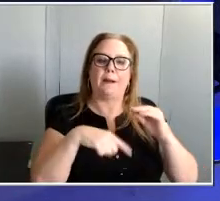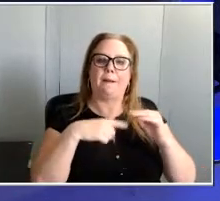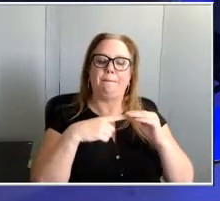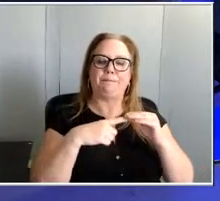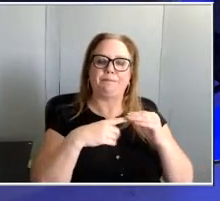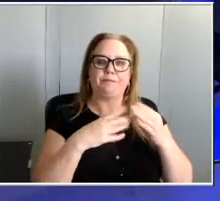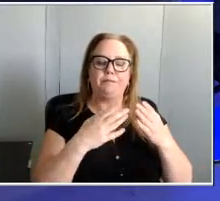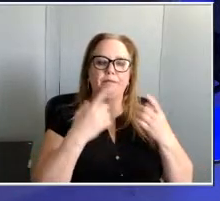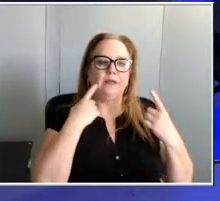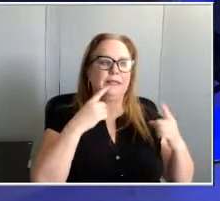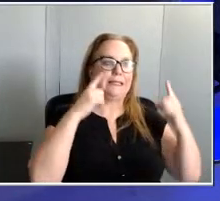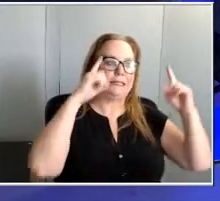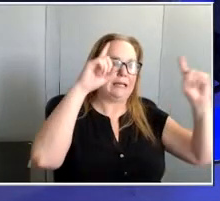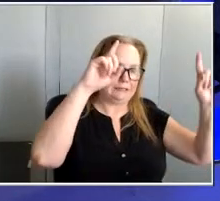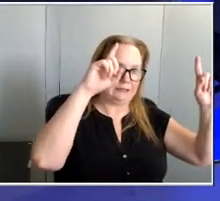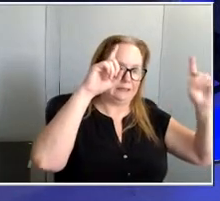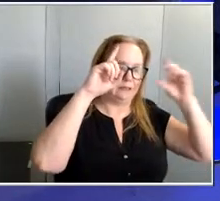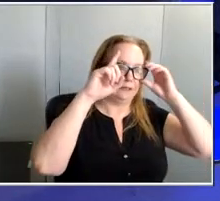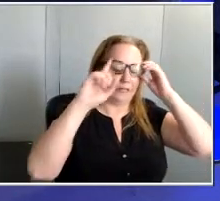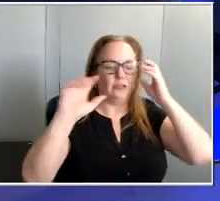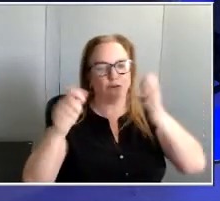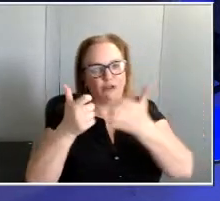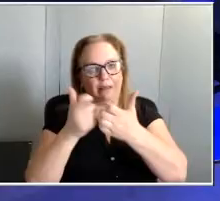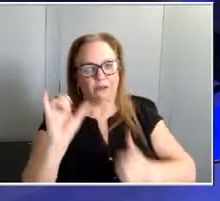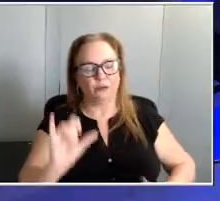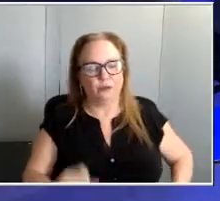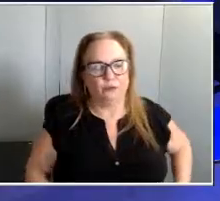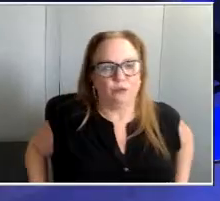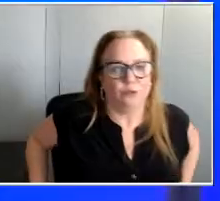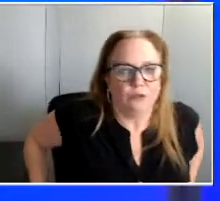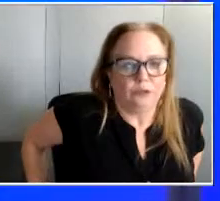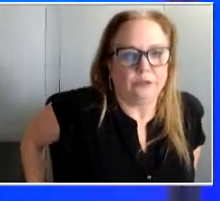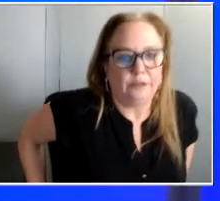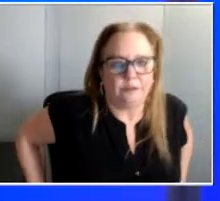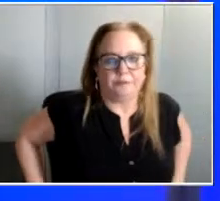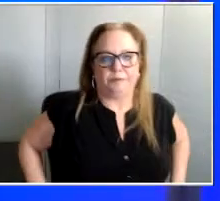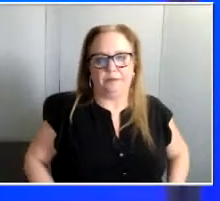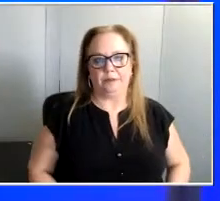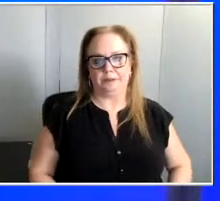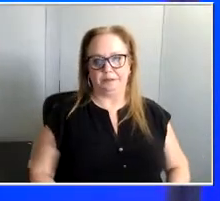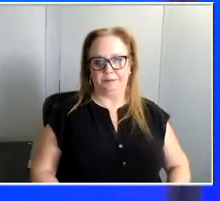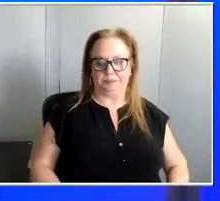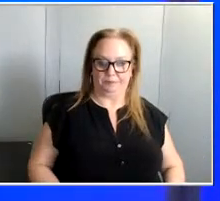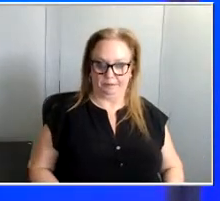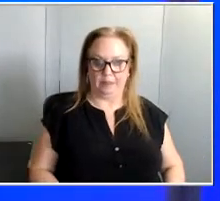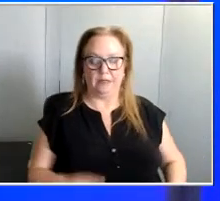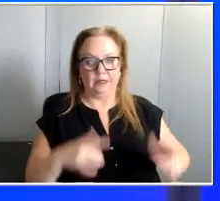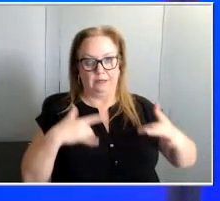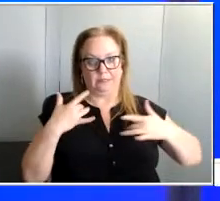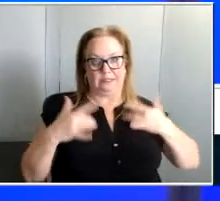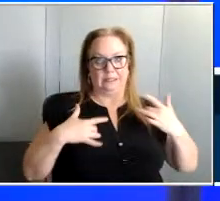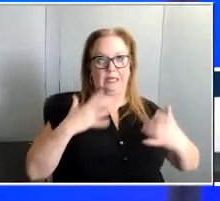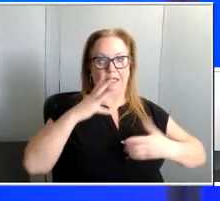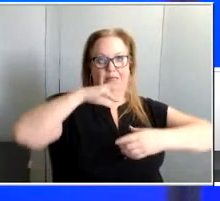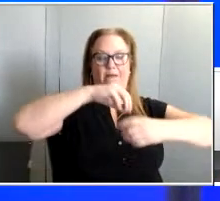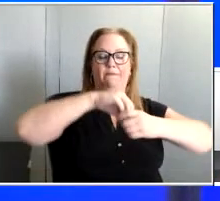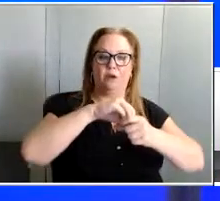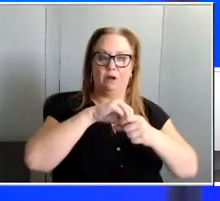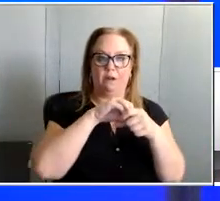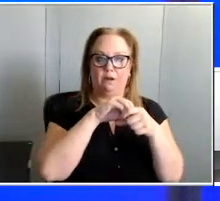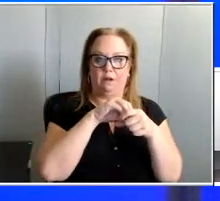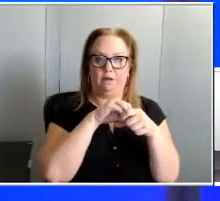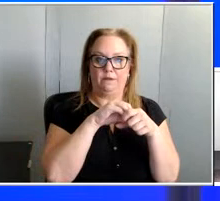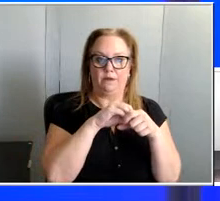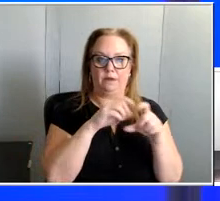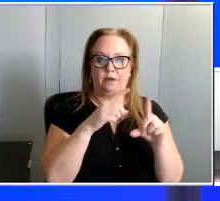been successful about it and some of the challenges it's faced. Yeah, it was exciting to get involved with that. Coming from